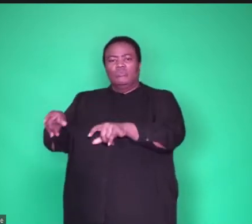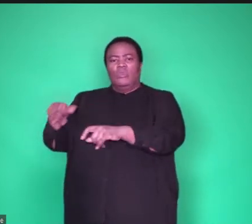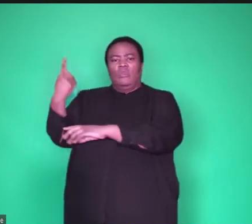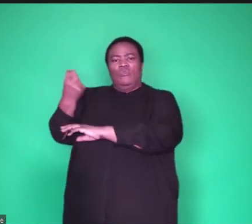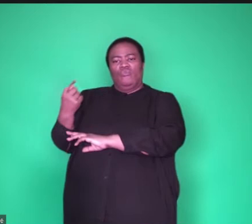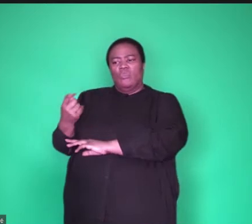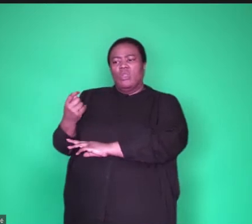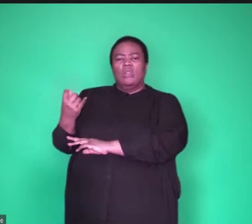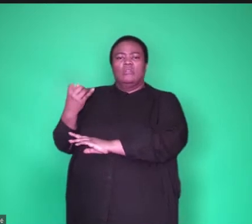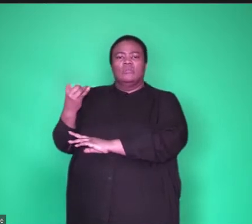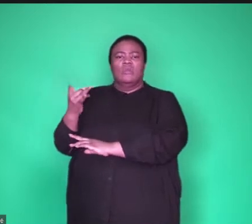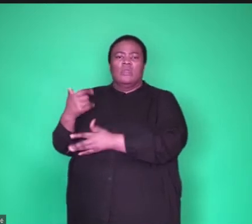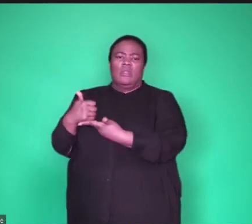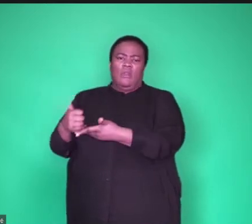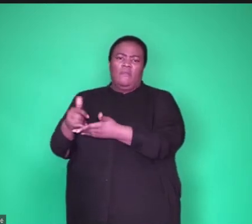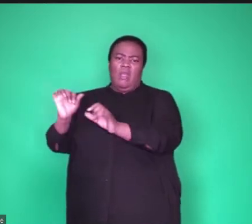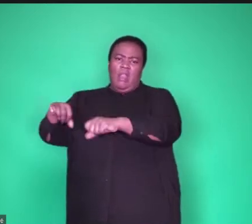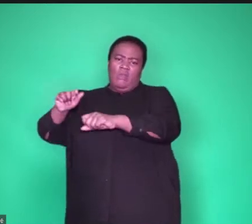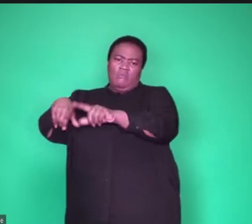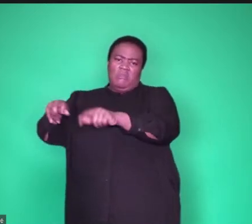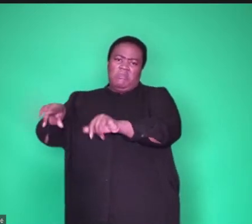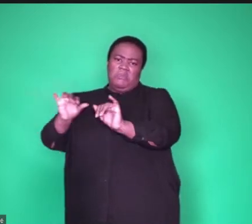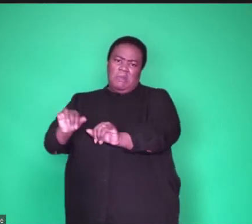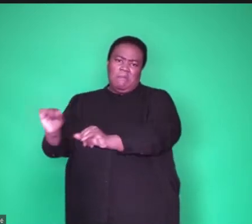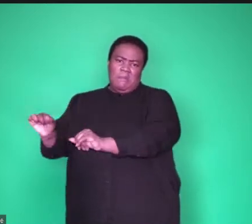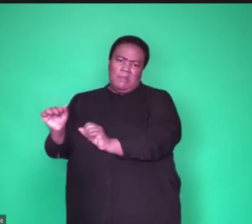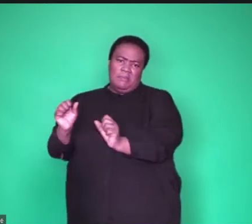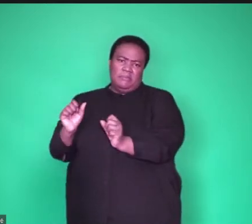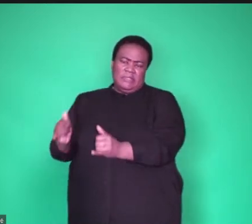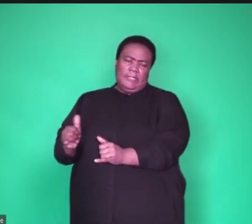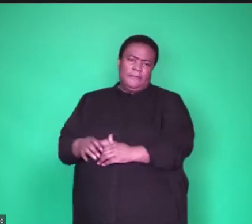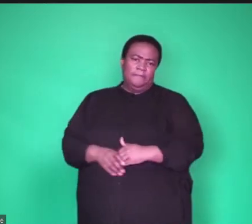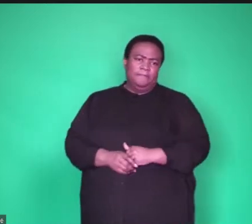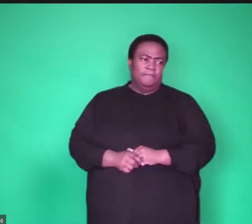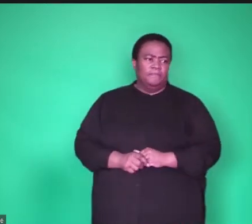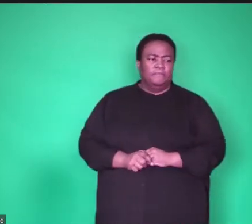people to stay in place. And I'm done.